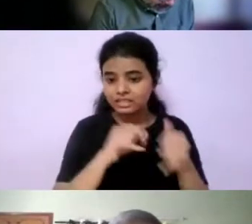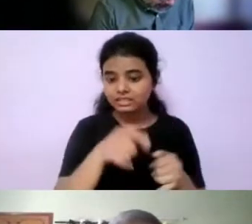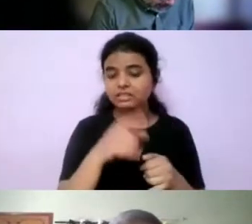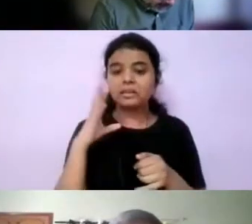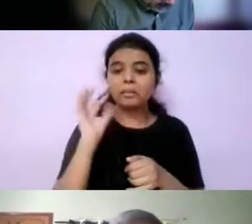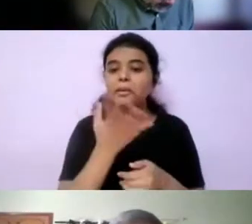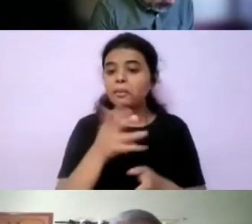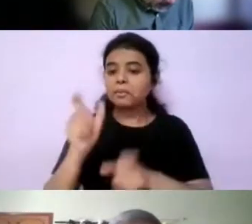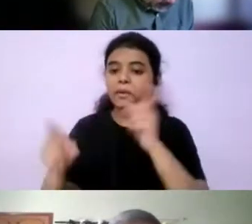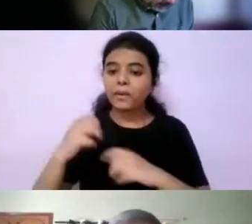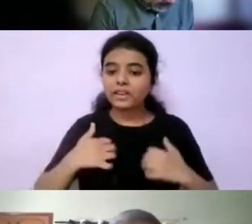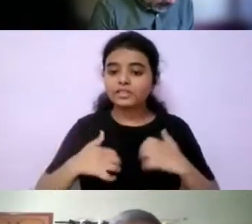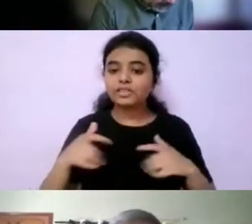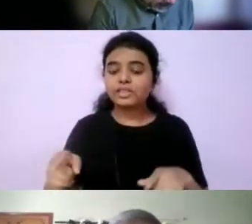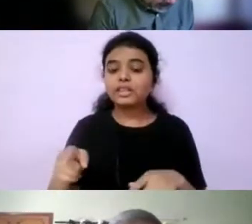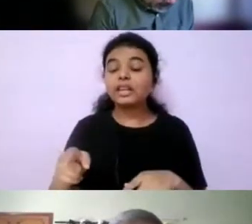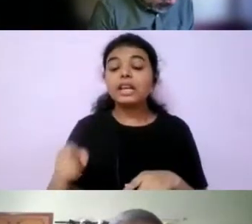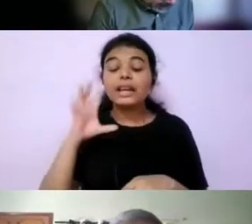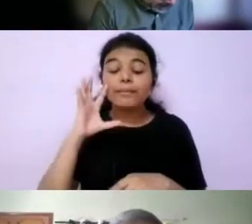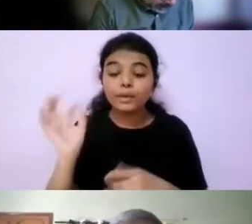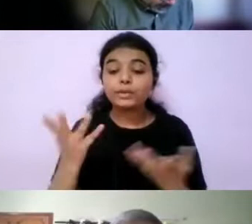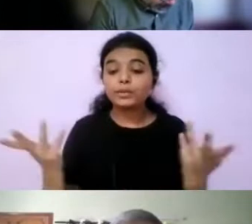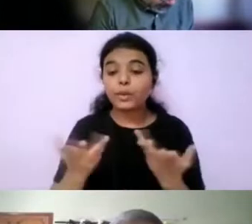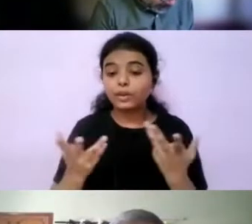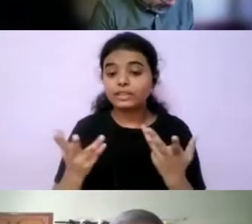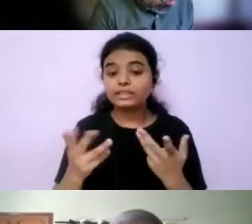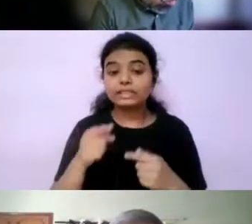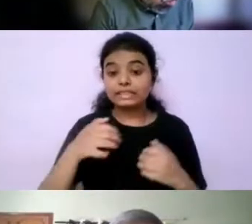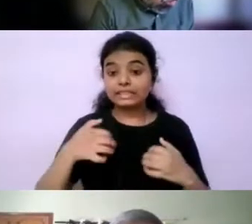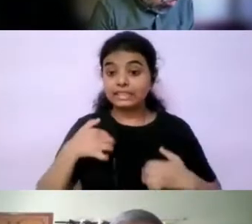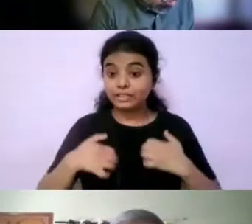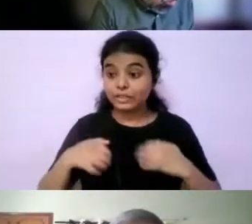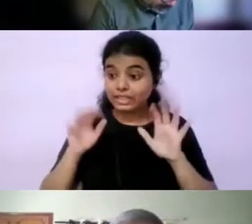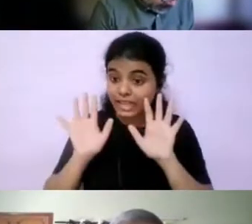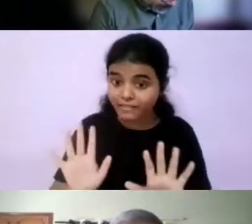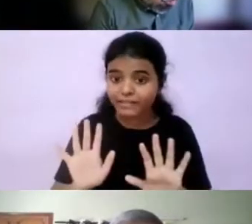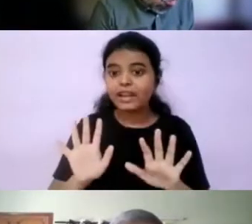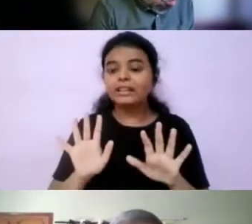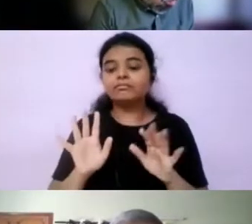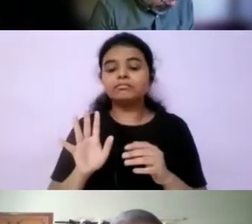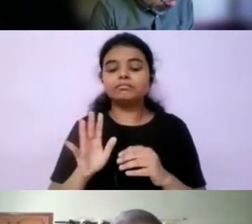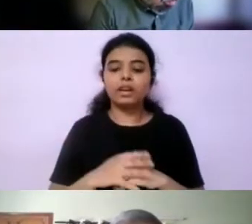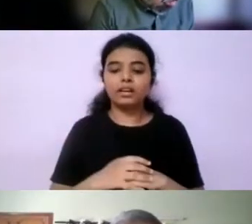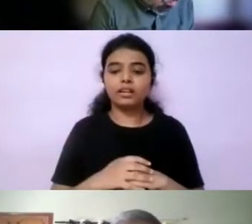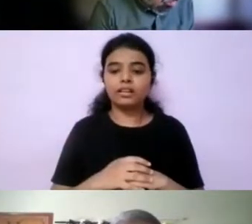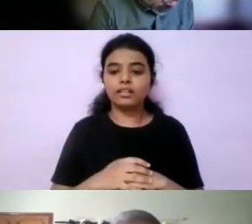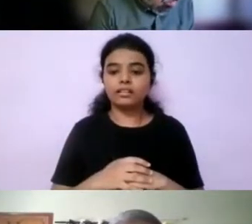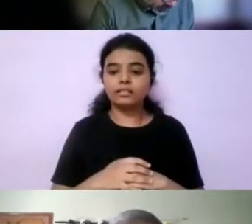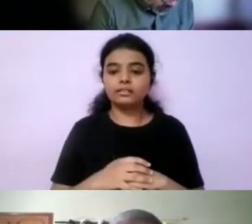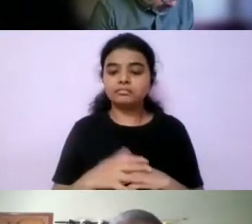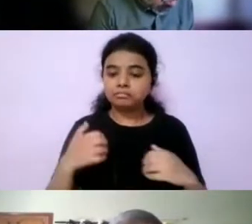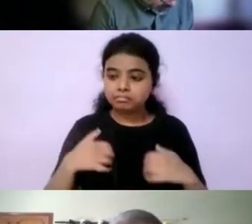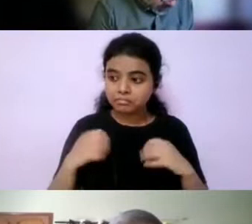required is the desire to channelize this interest through an institutional